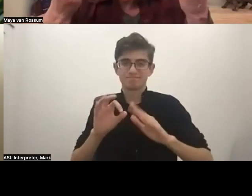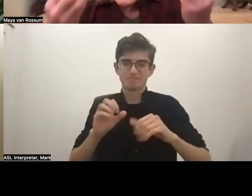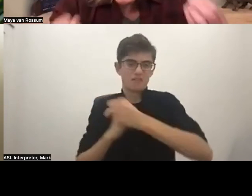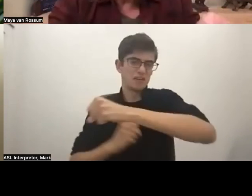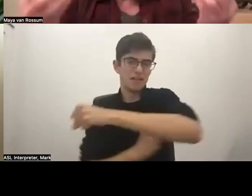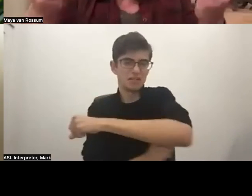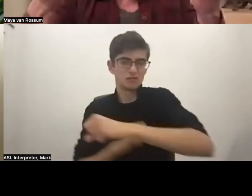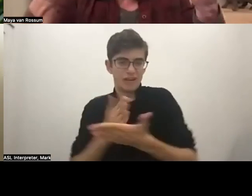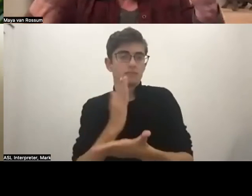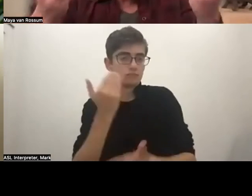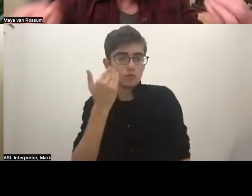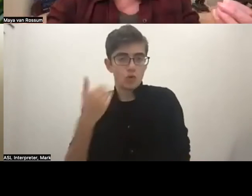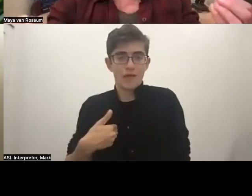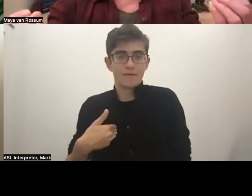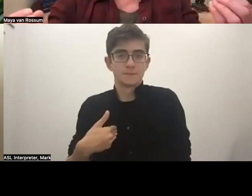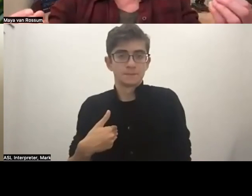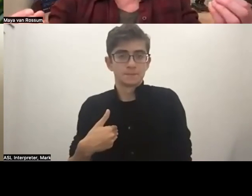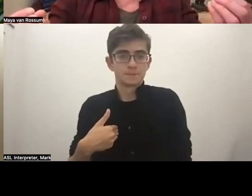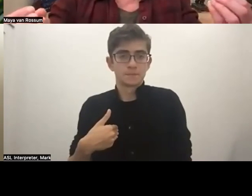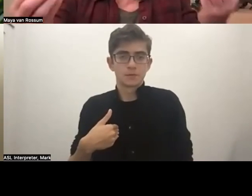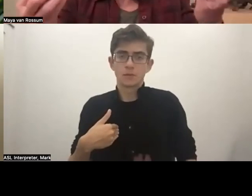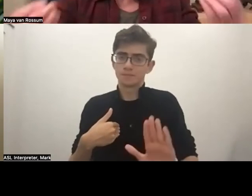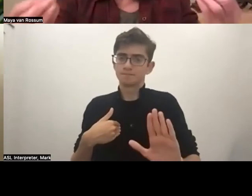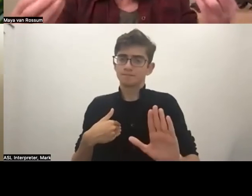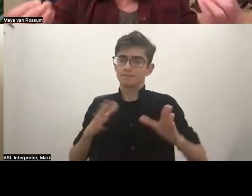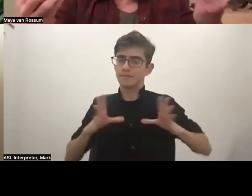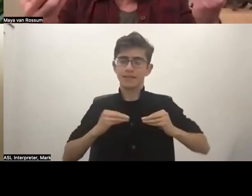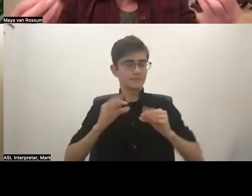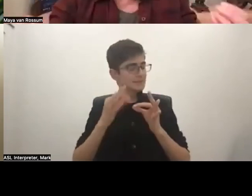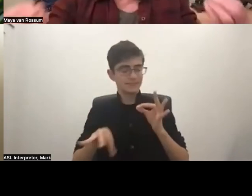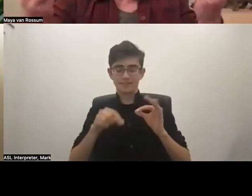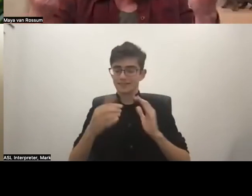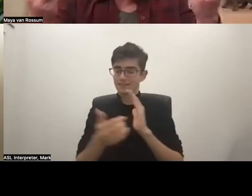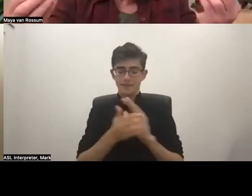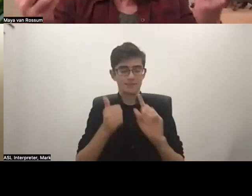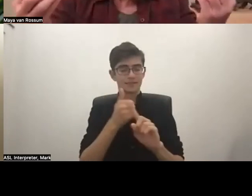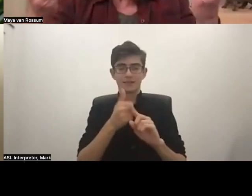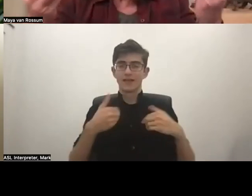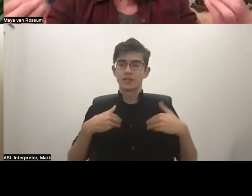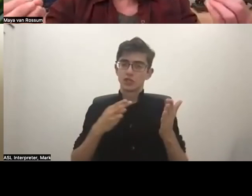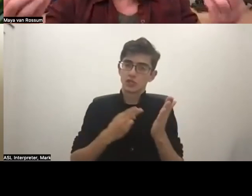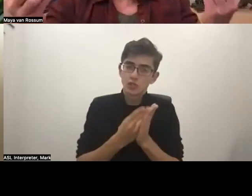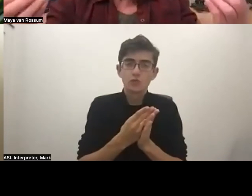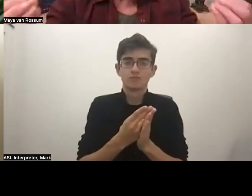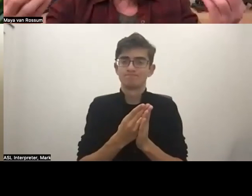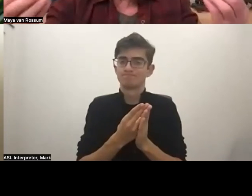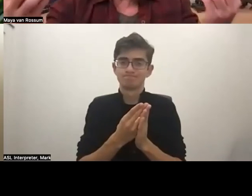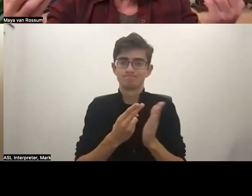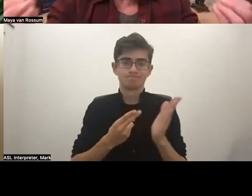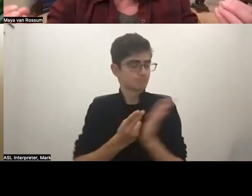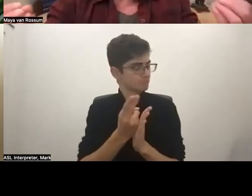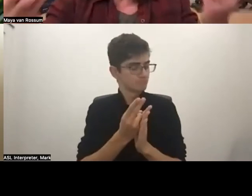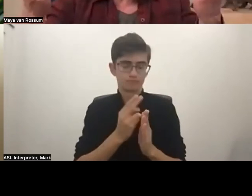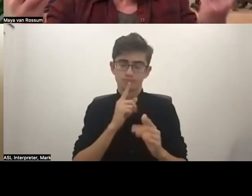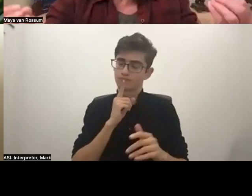real human truth of what this amendment is telling us, that we have a right to clean water